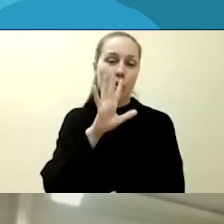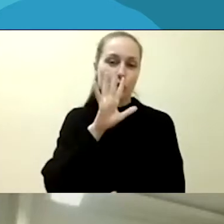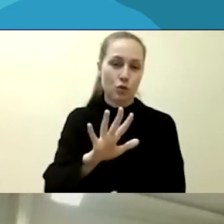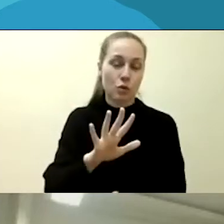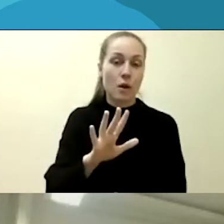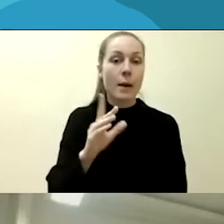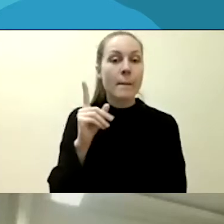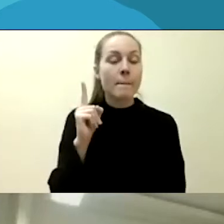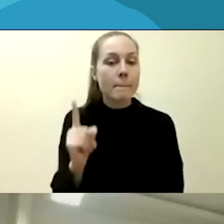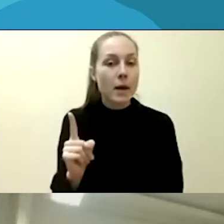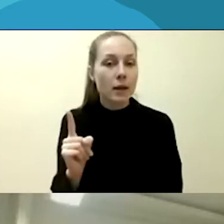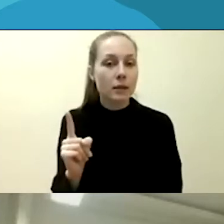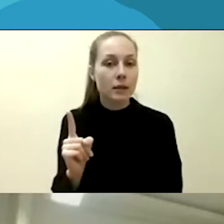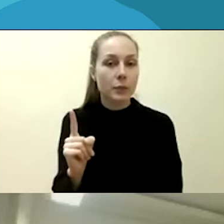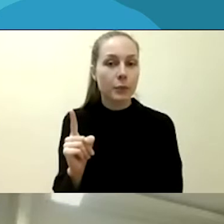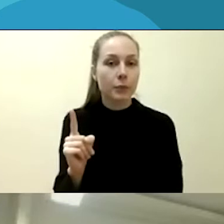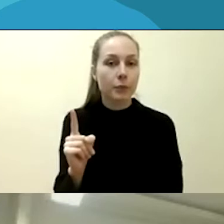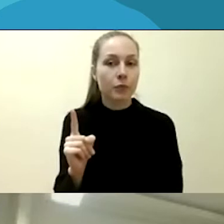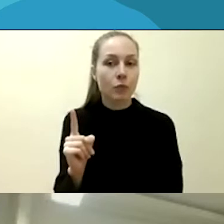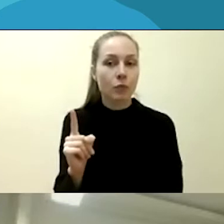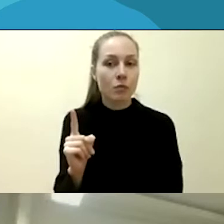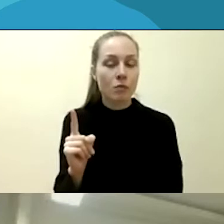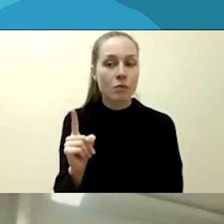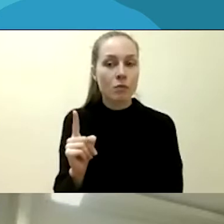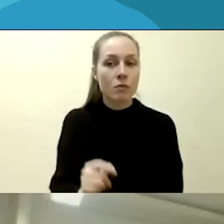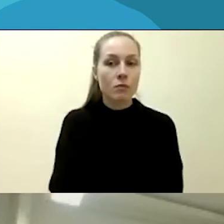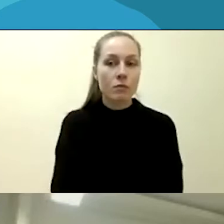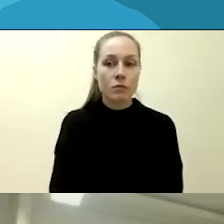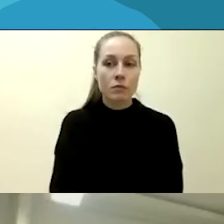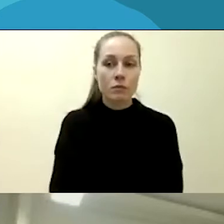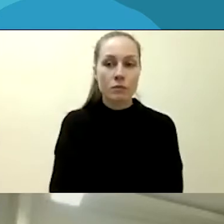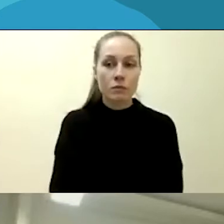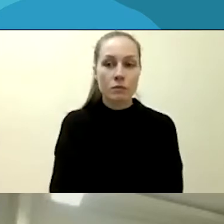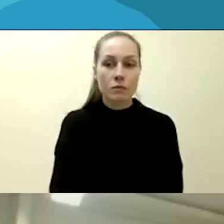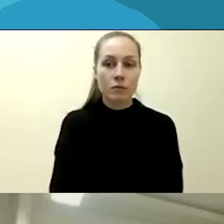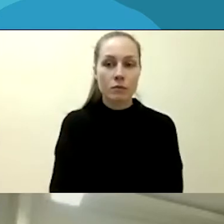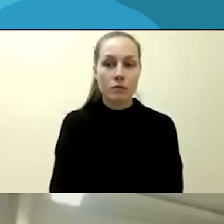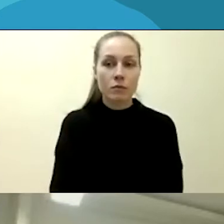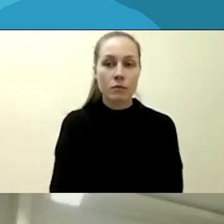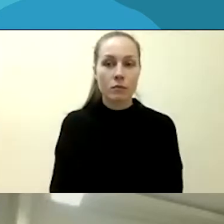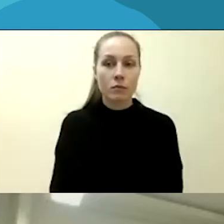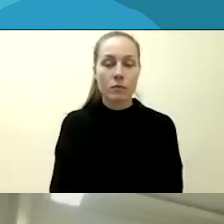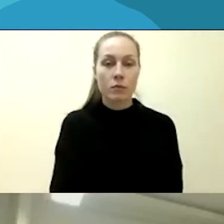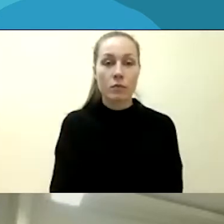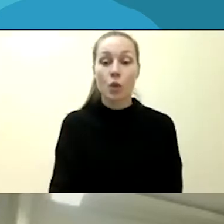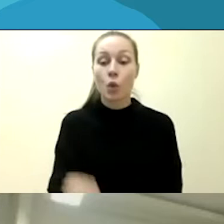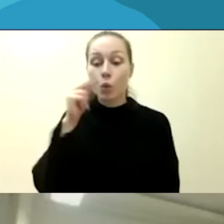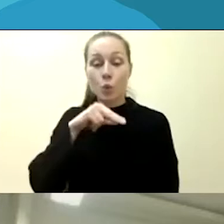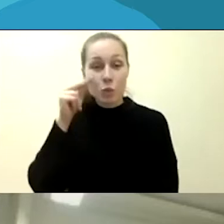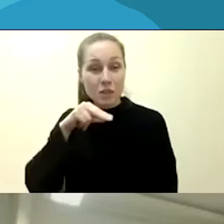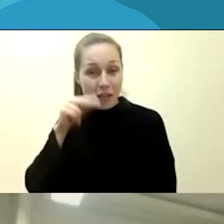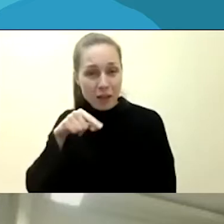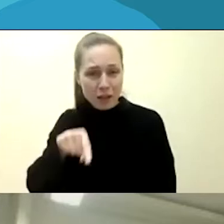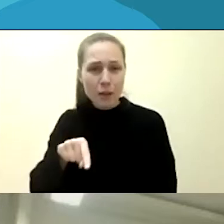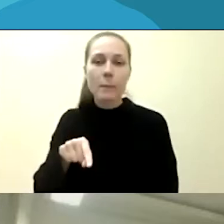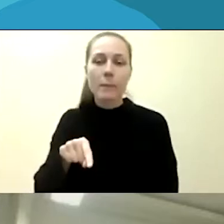the situation that it is like this. And some people feel shame, don't want